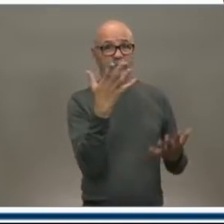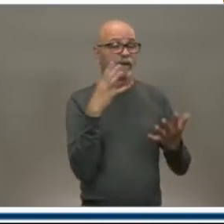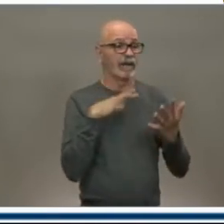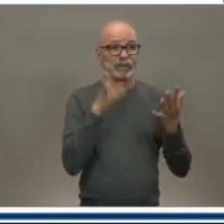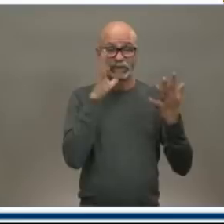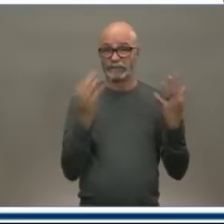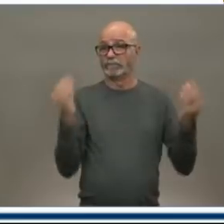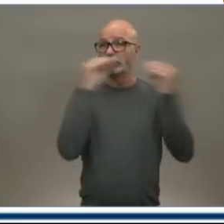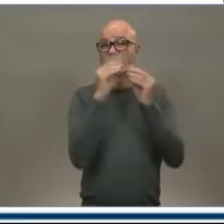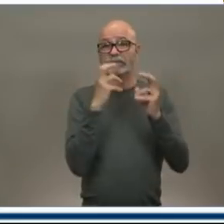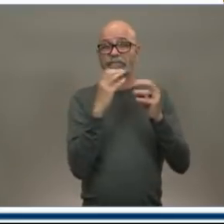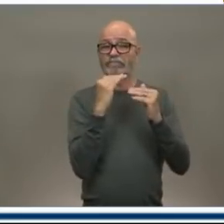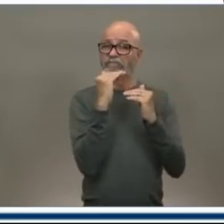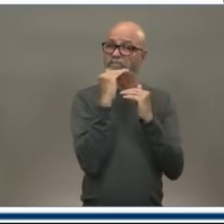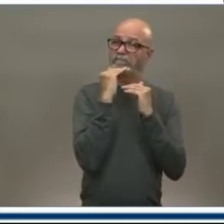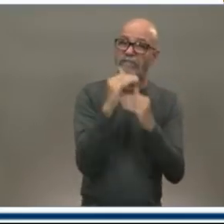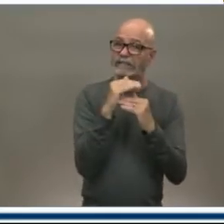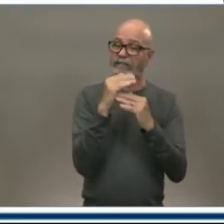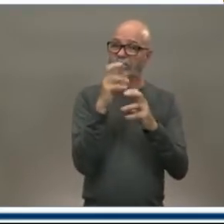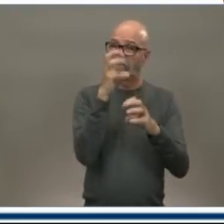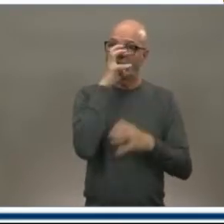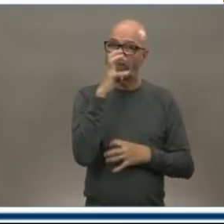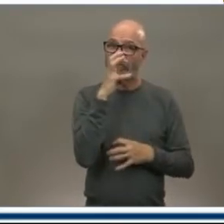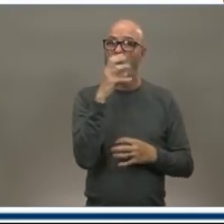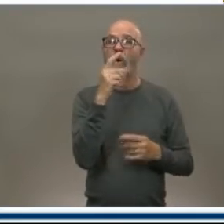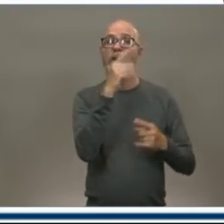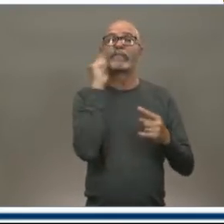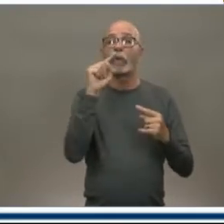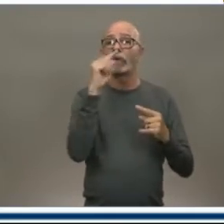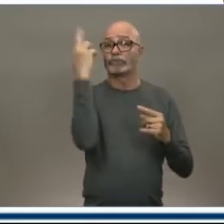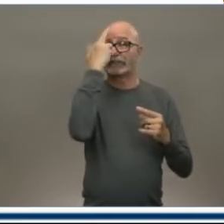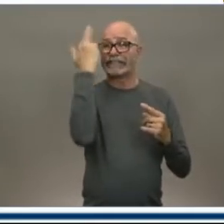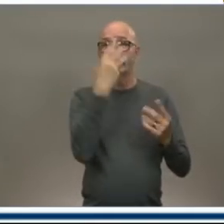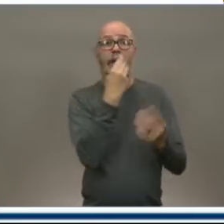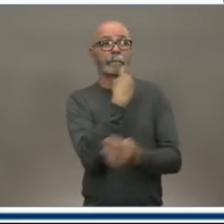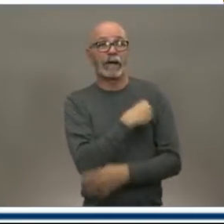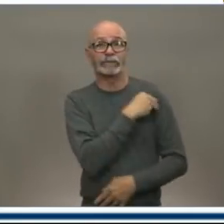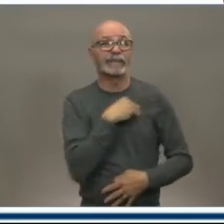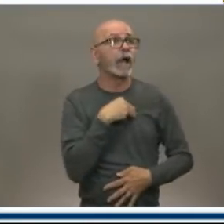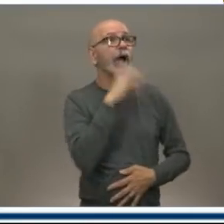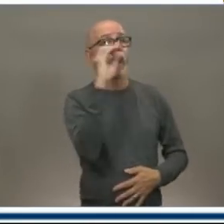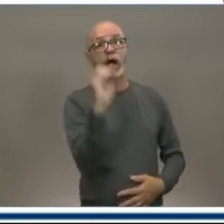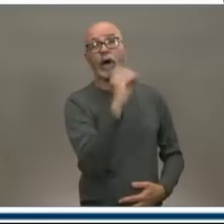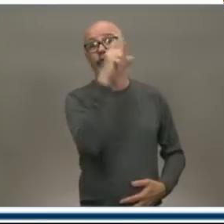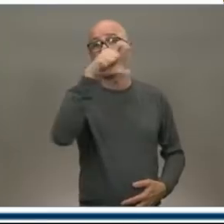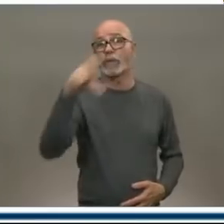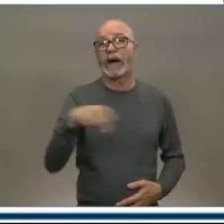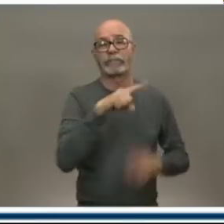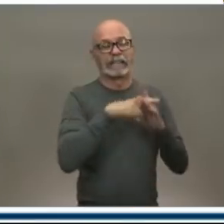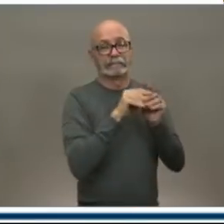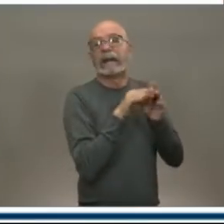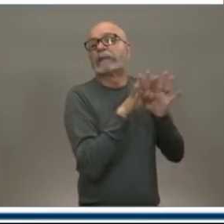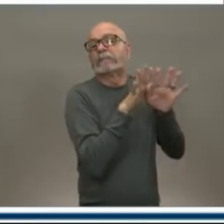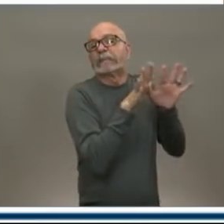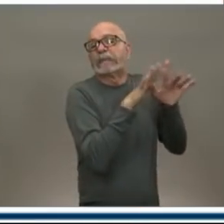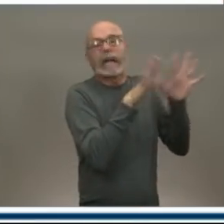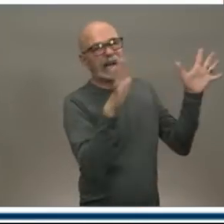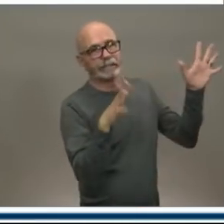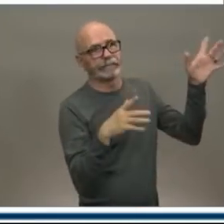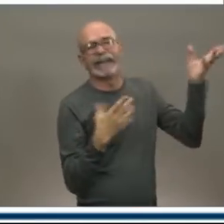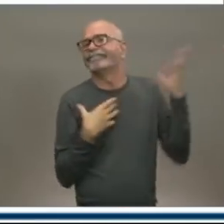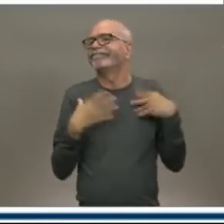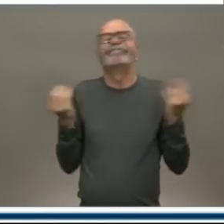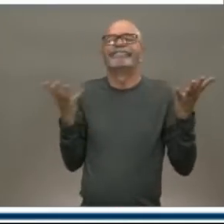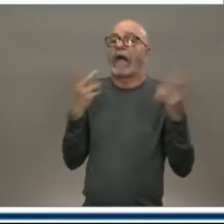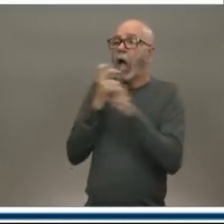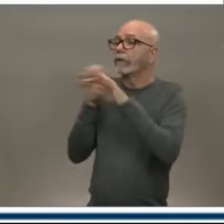situation that you mentioned Manitoba, Ontario, and Quebec are also in a pretty bad spot? I'm not going to speculate about where we might land. I mean, as